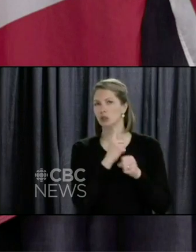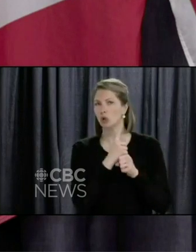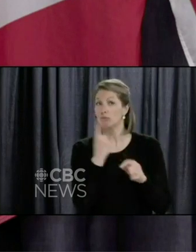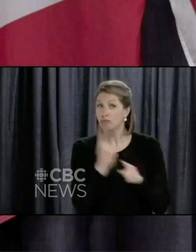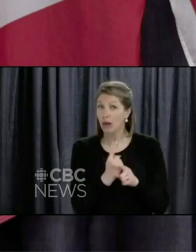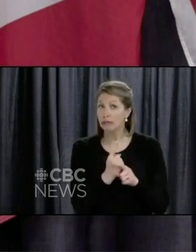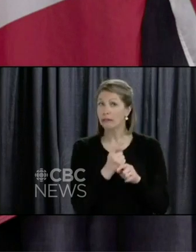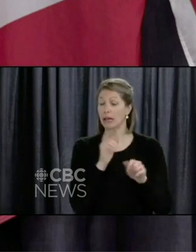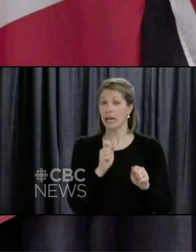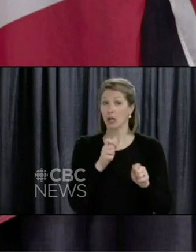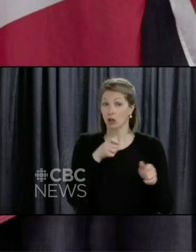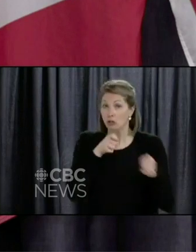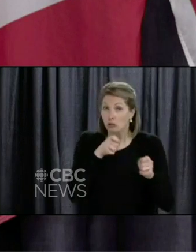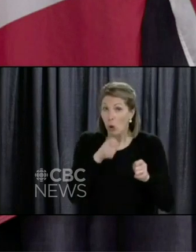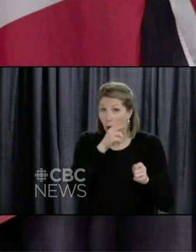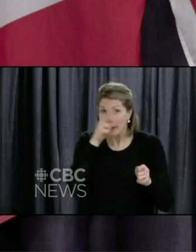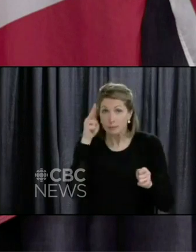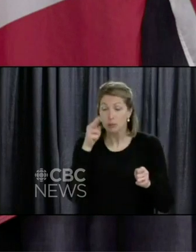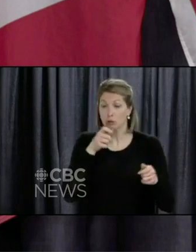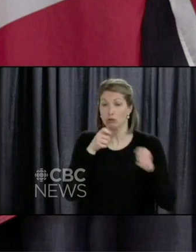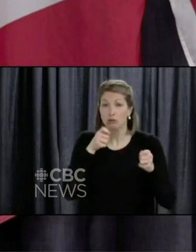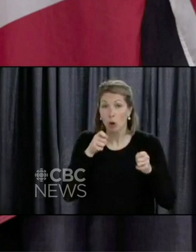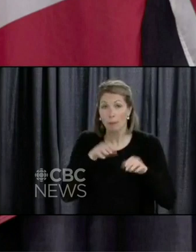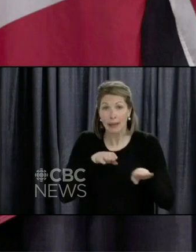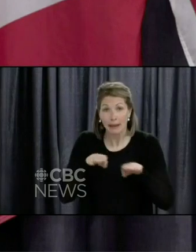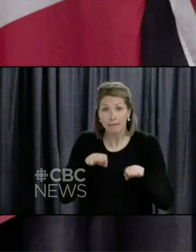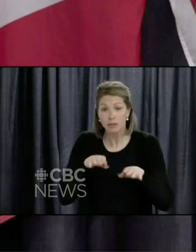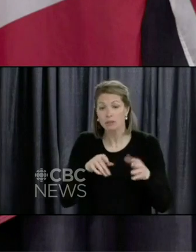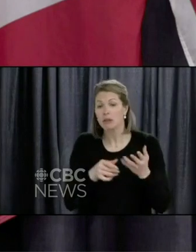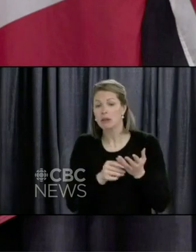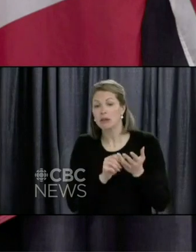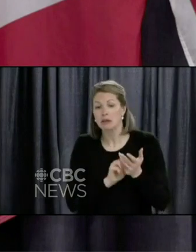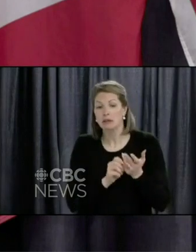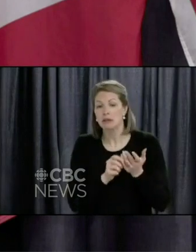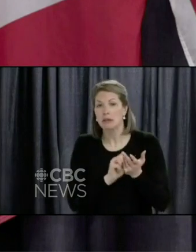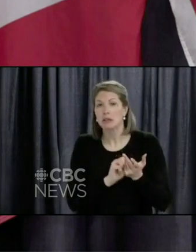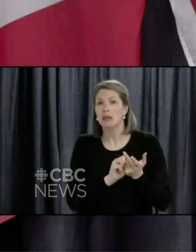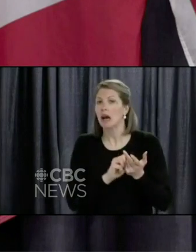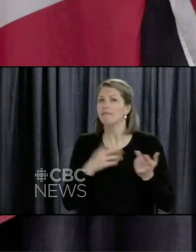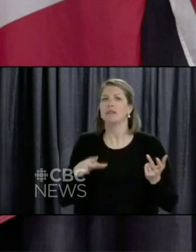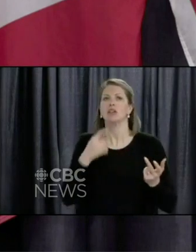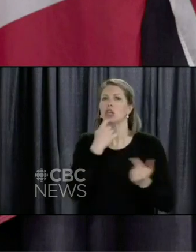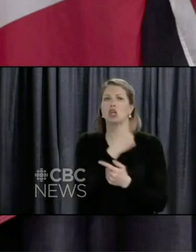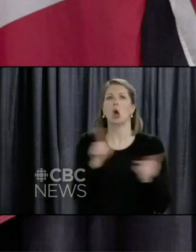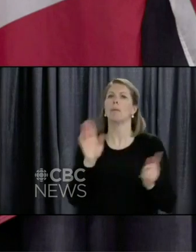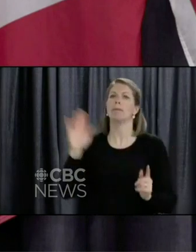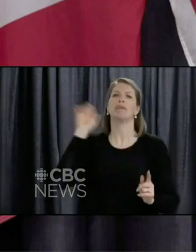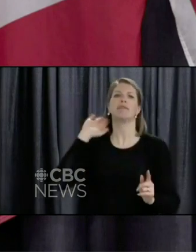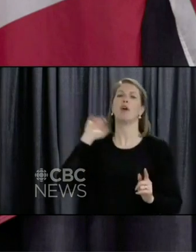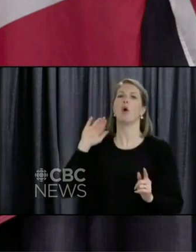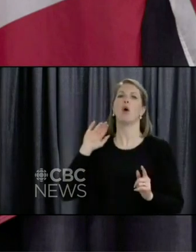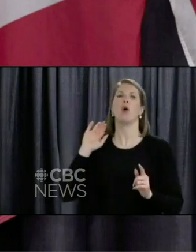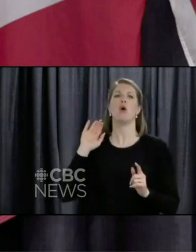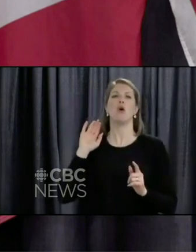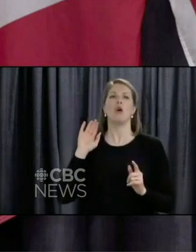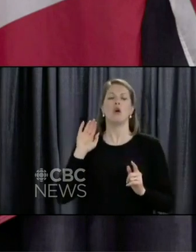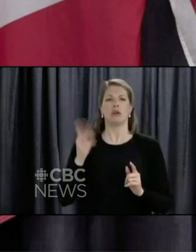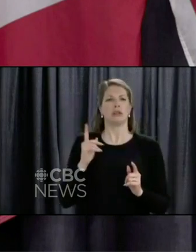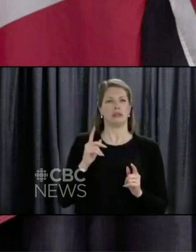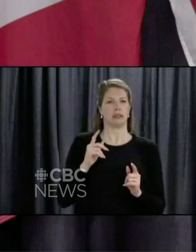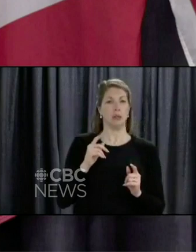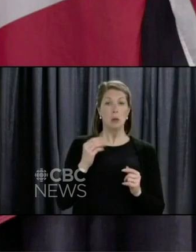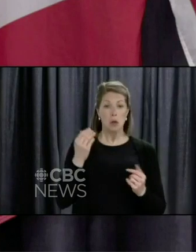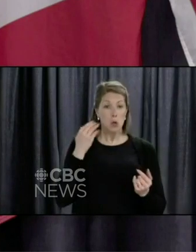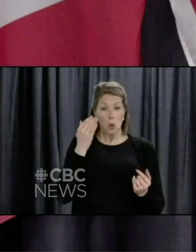made have been sensible and justifiable? Because as I've said, and he reiterated, there is no playbook for